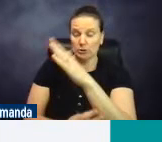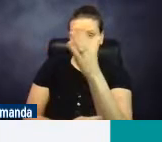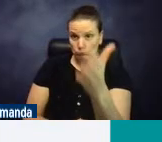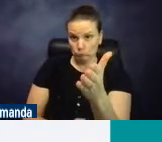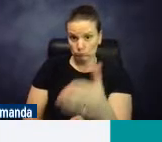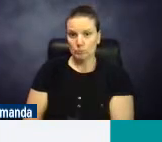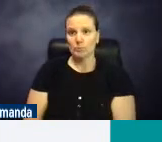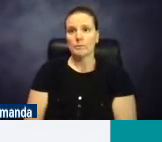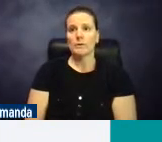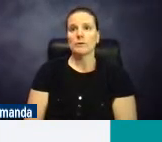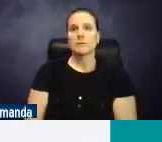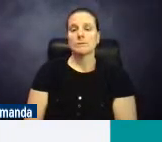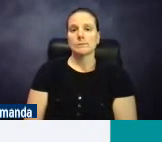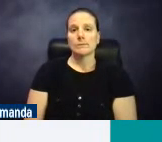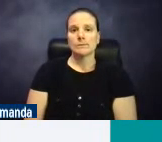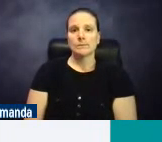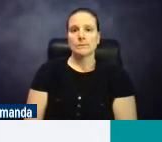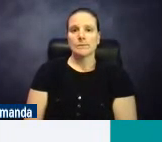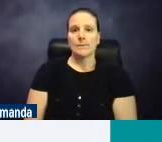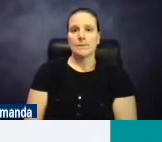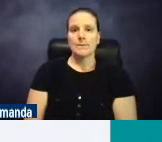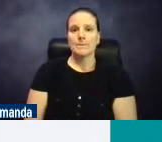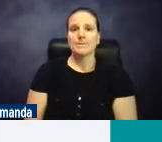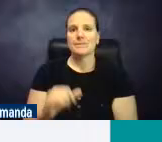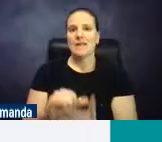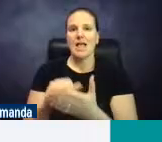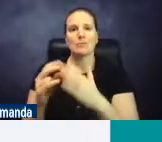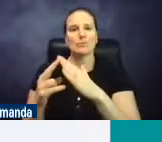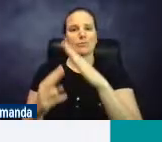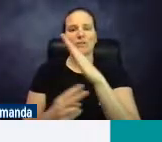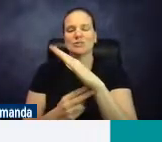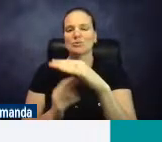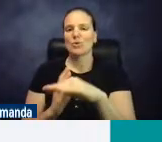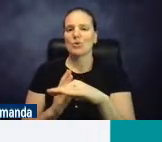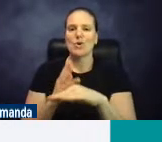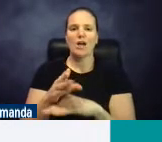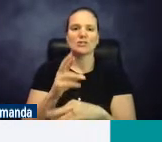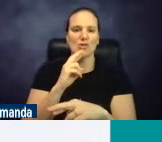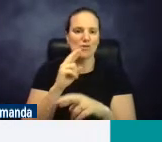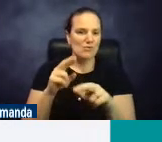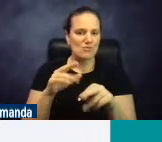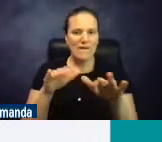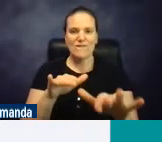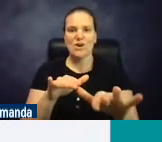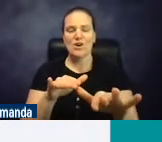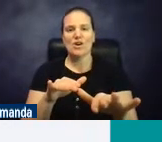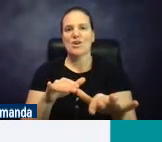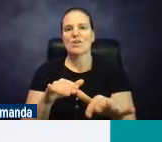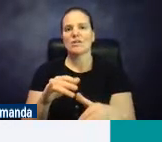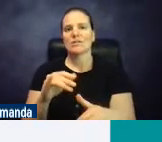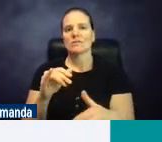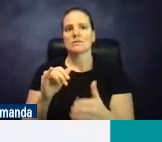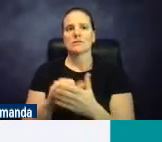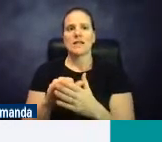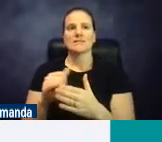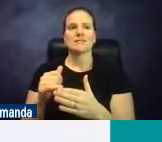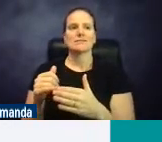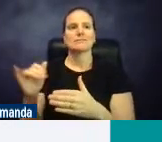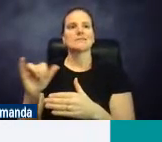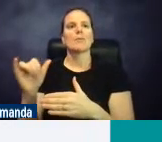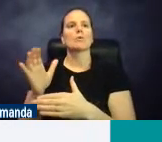how the bridge, in order to get across the river, is up there with the shared use path coming